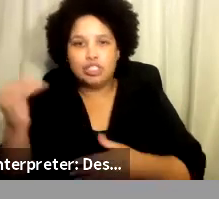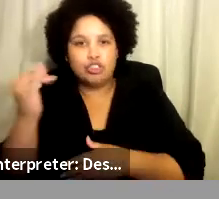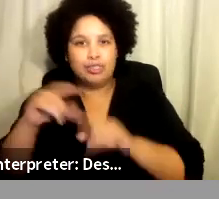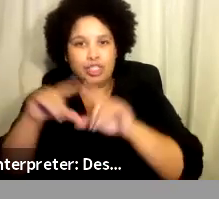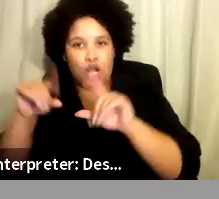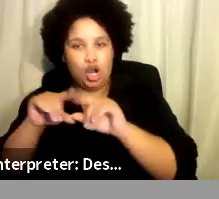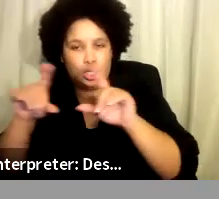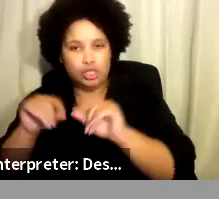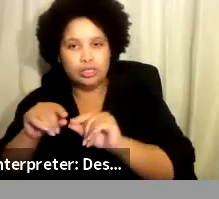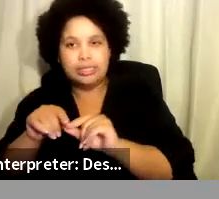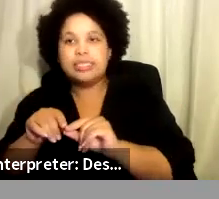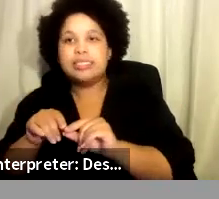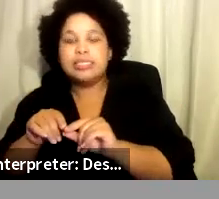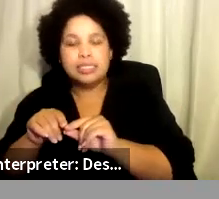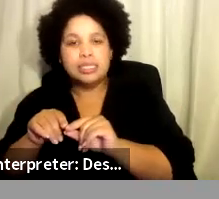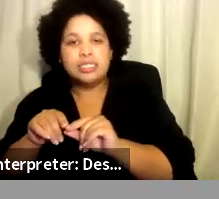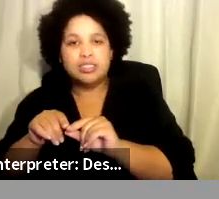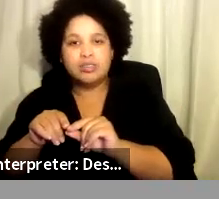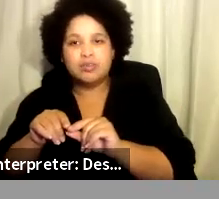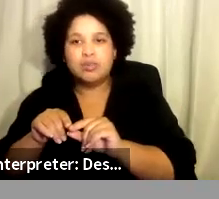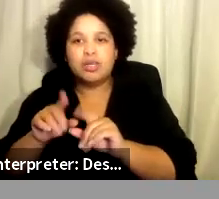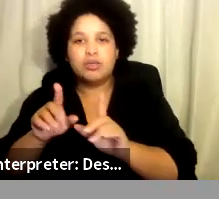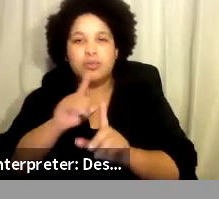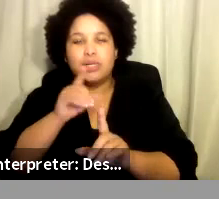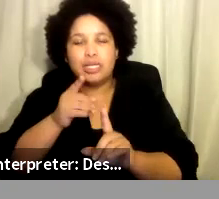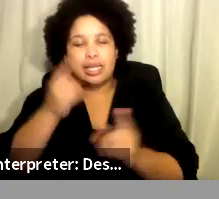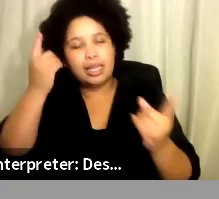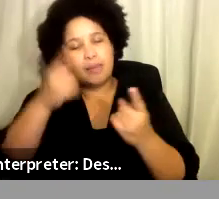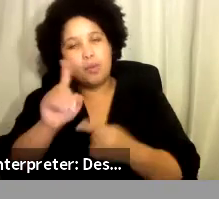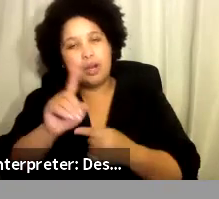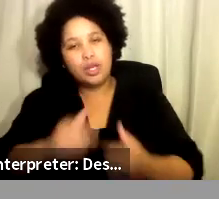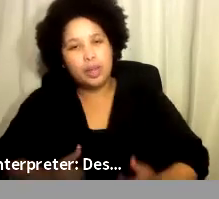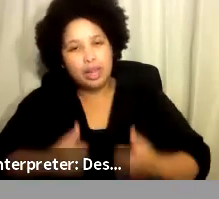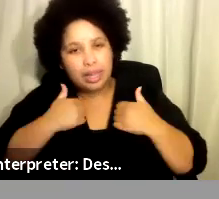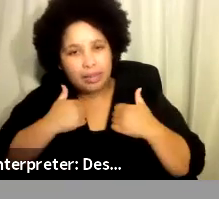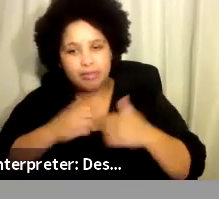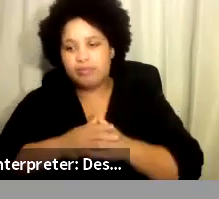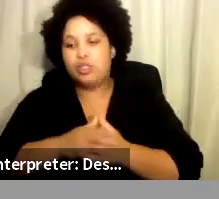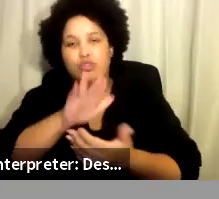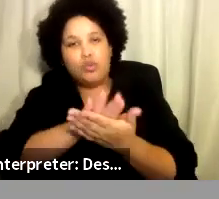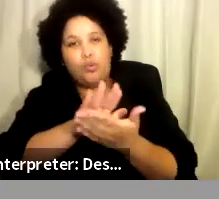the same for sites. You'll want to think about where you live and which school is closest